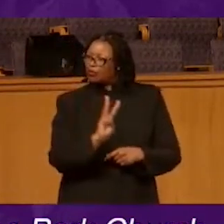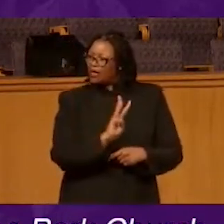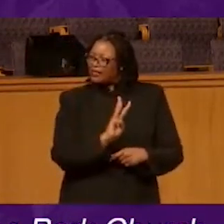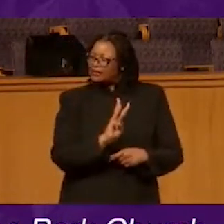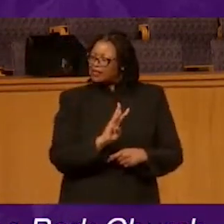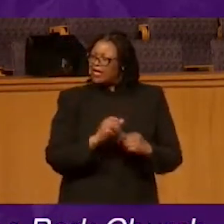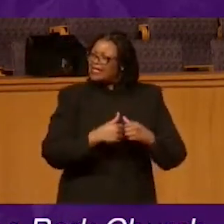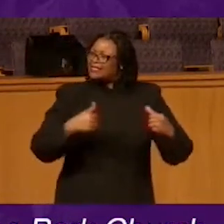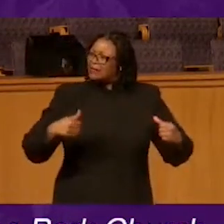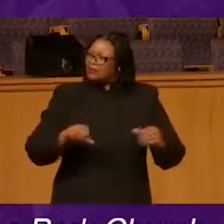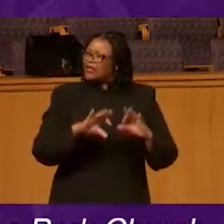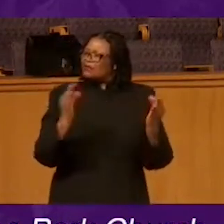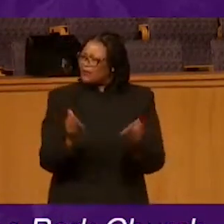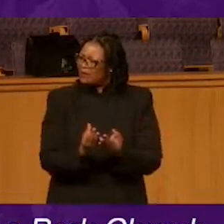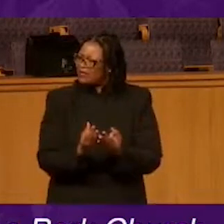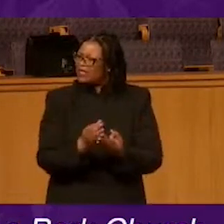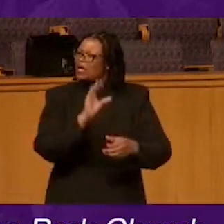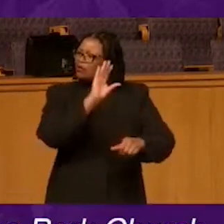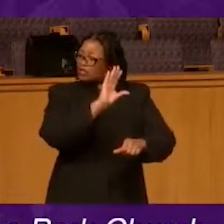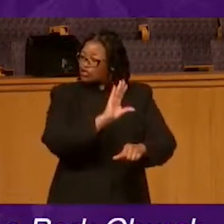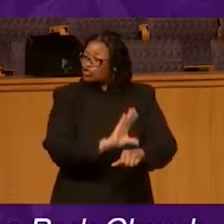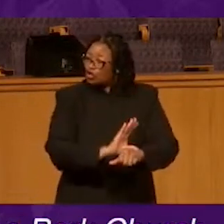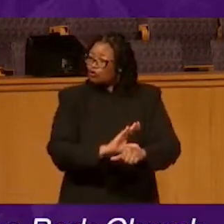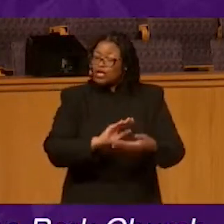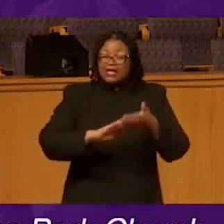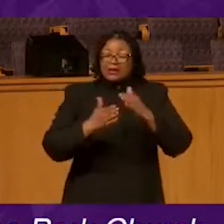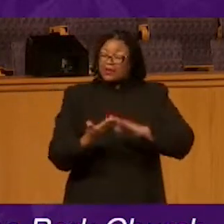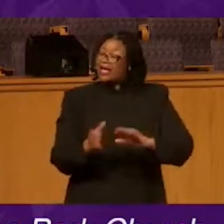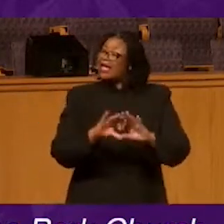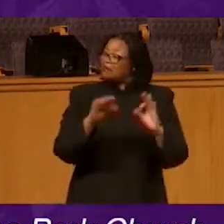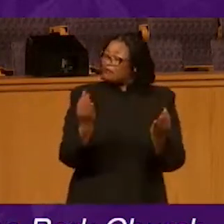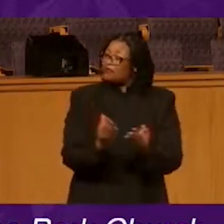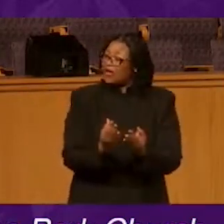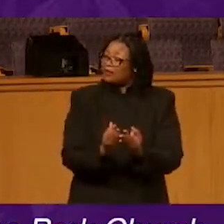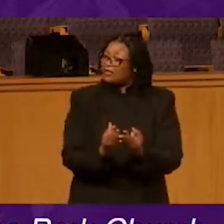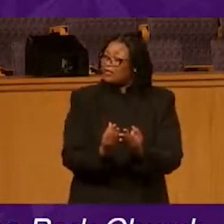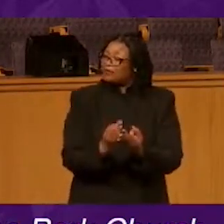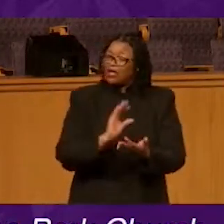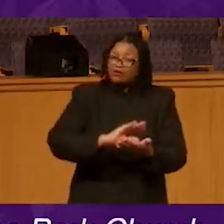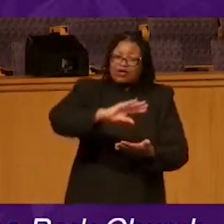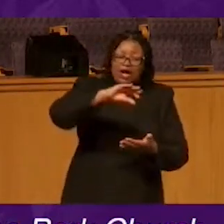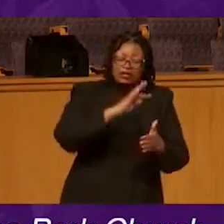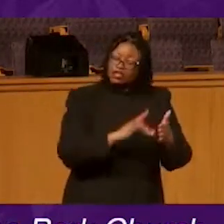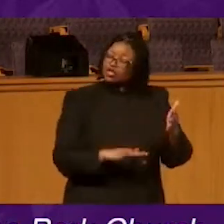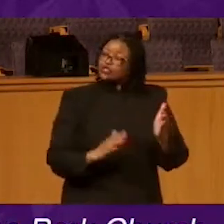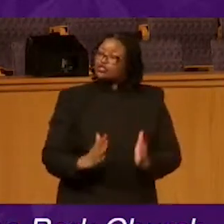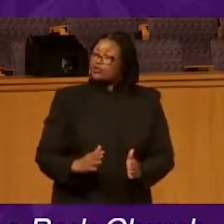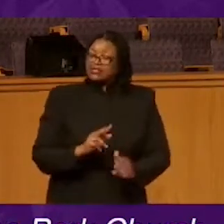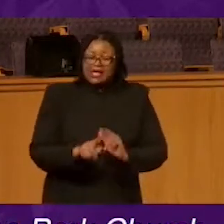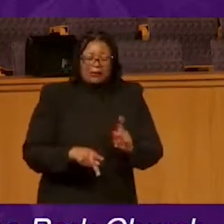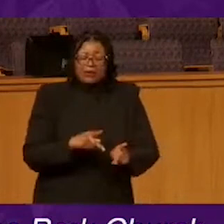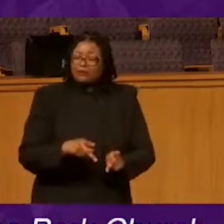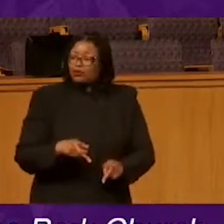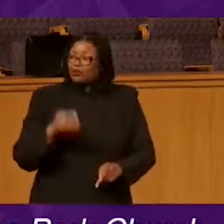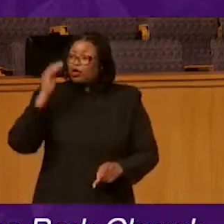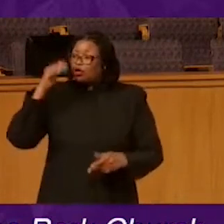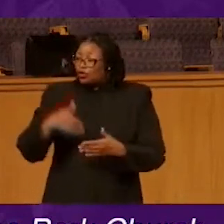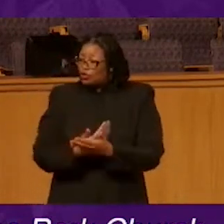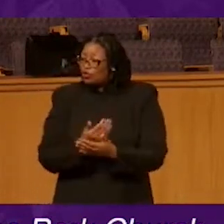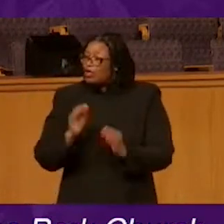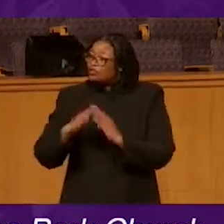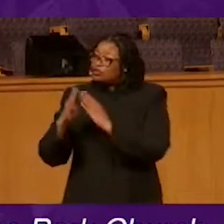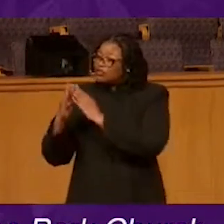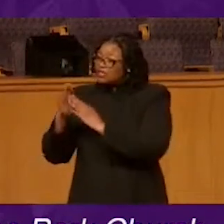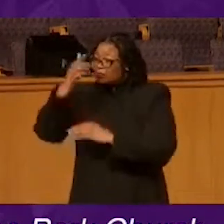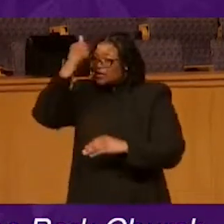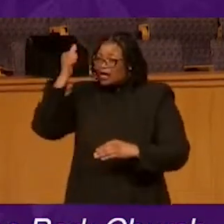separated families, it was the church that became family. For college students and people new to a city because